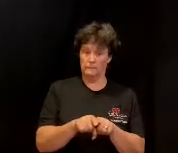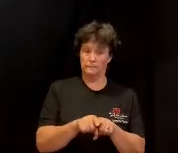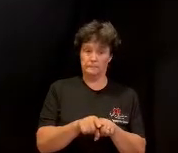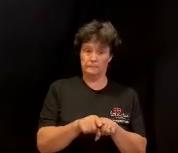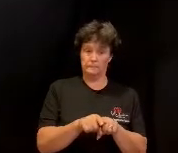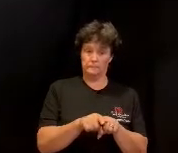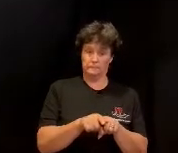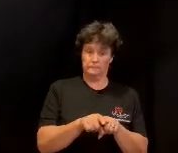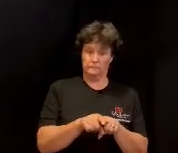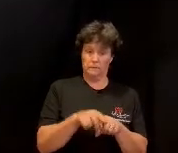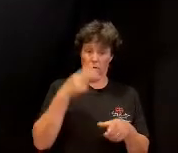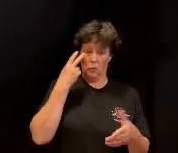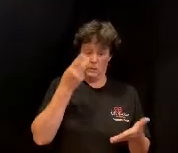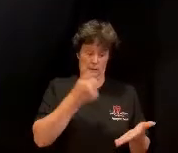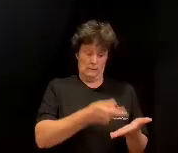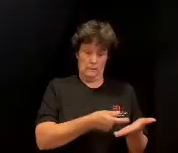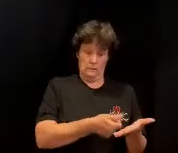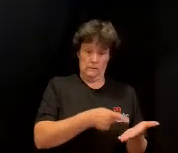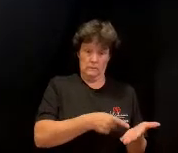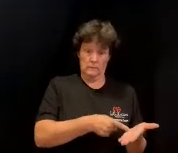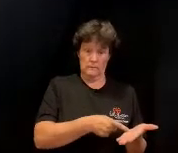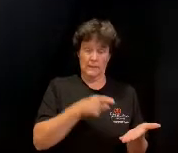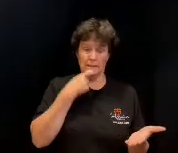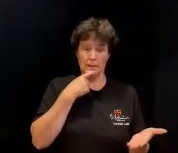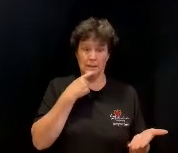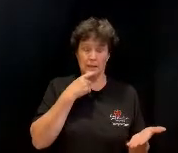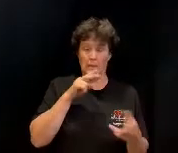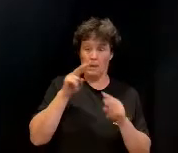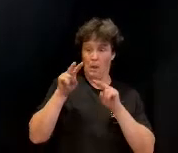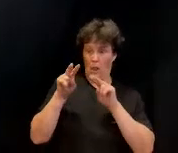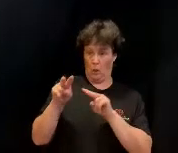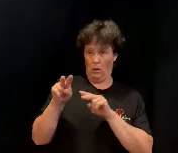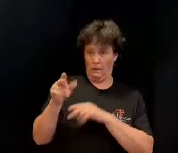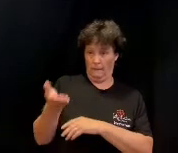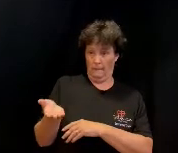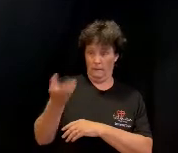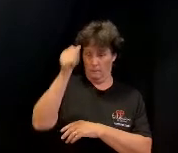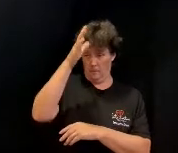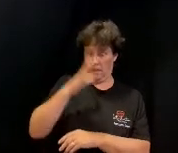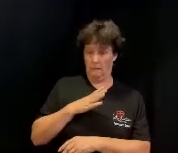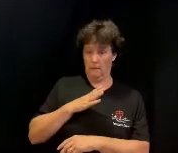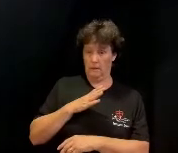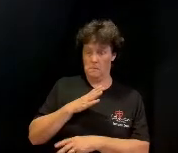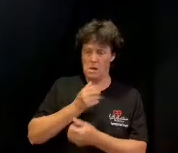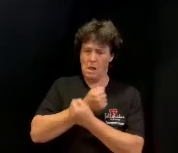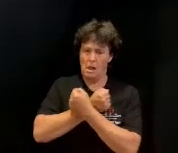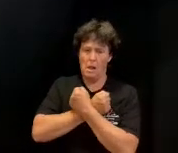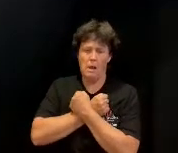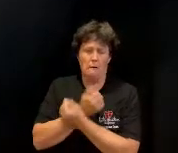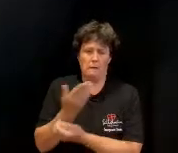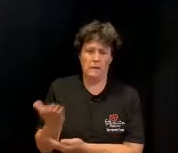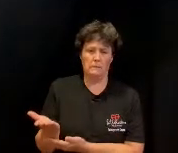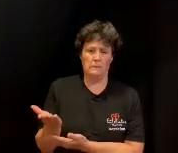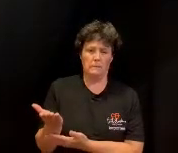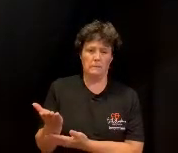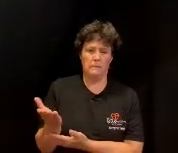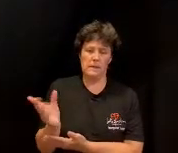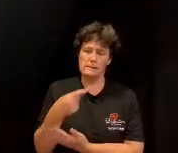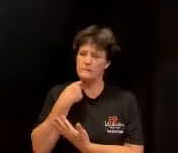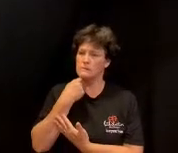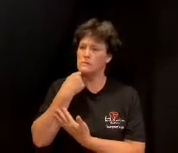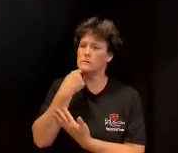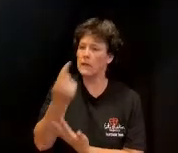But you see that? It says he what? He looked at him, he loved him, and he said to him.